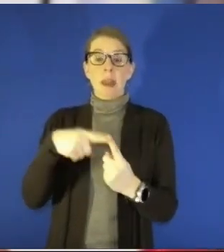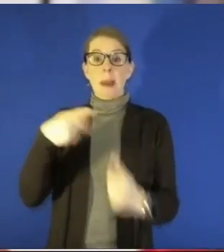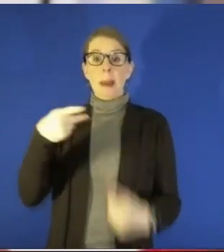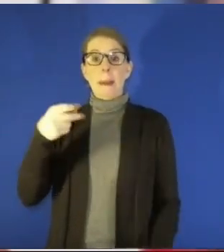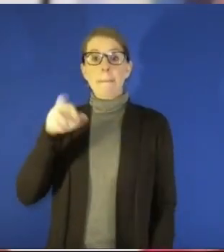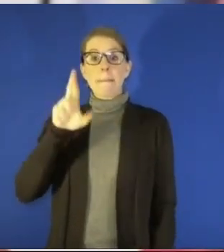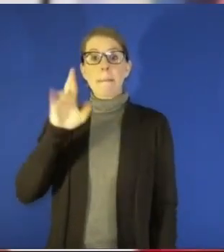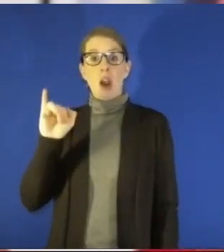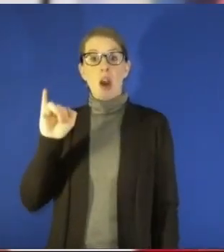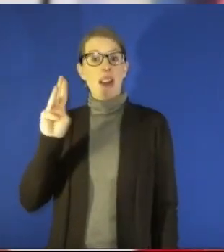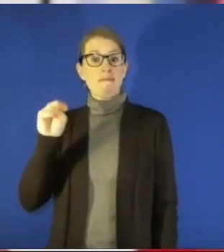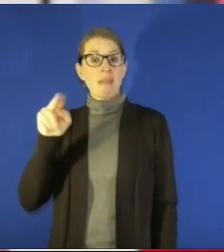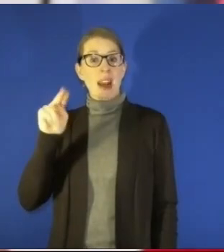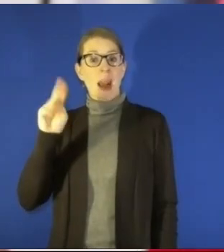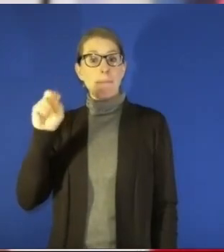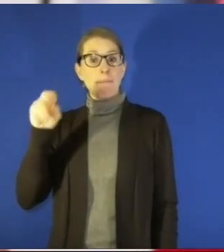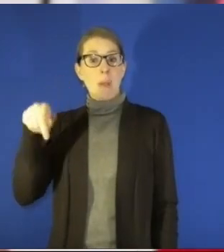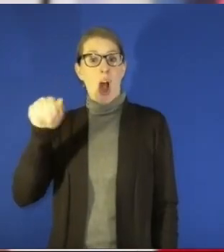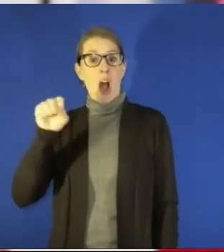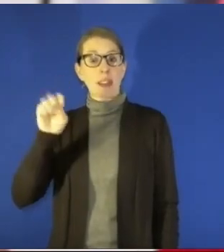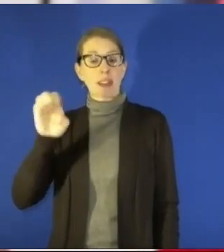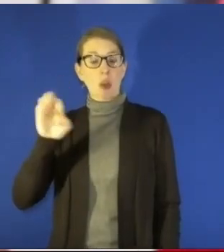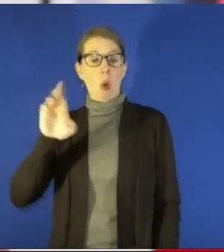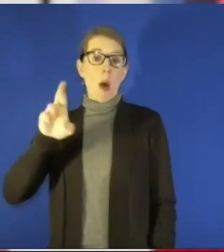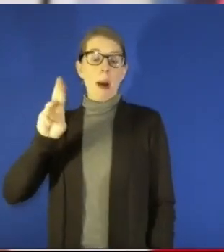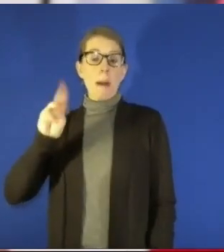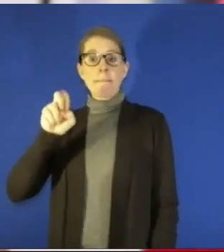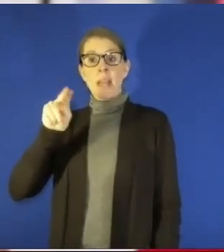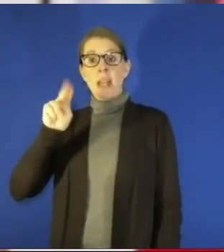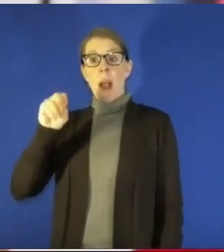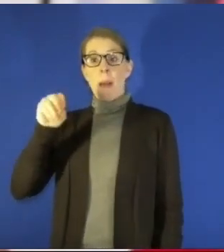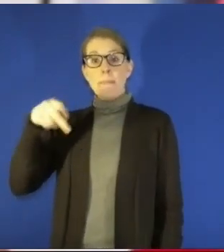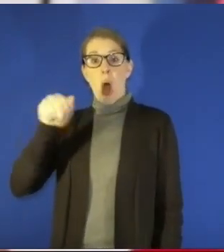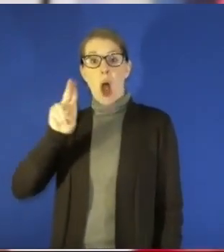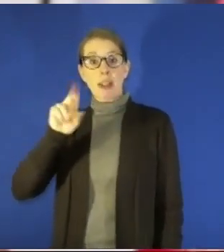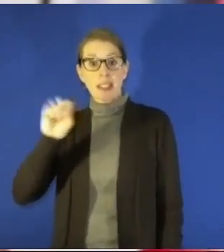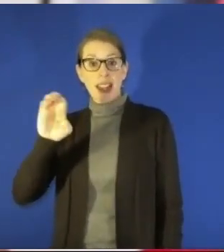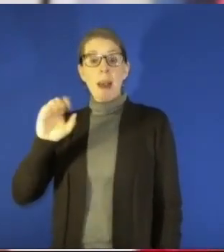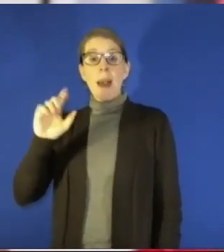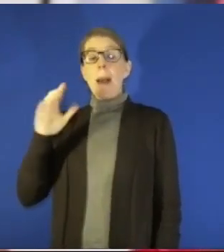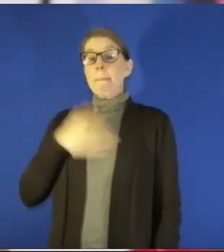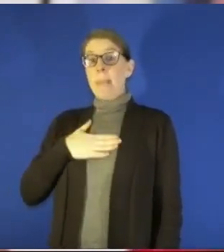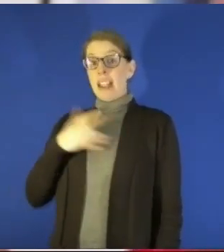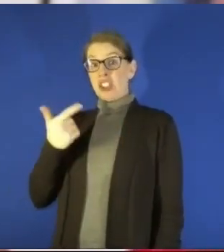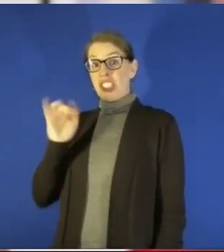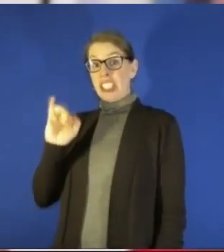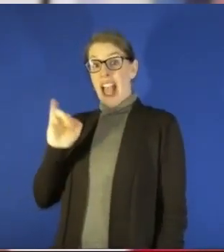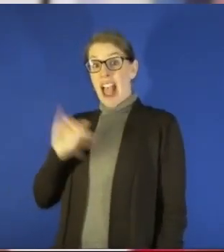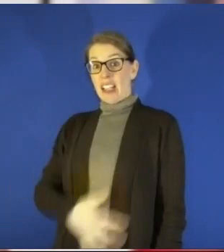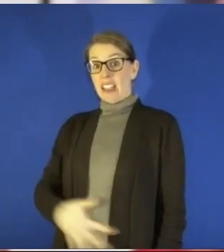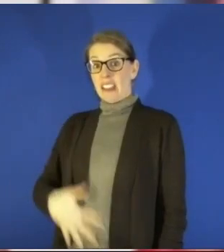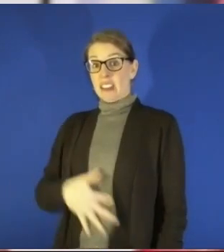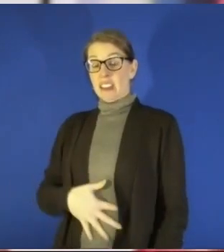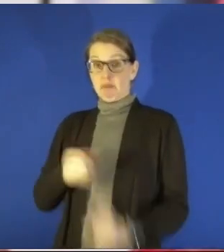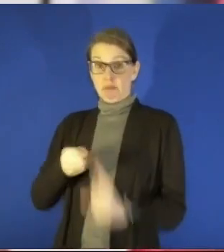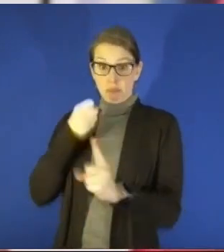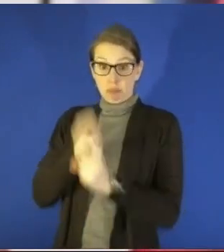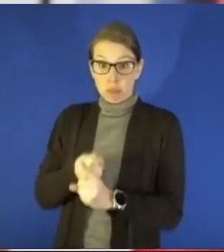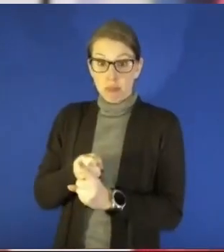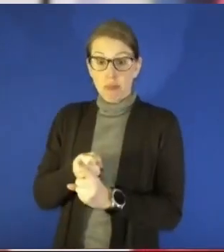or menopause. My GI tract is disrupted. So those are unpleasant conversations.